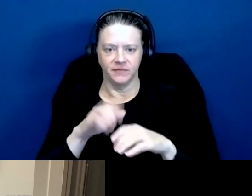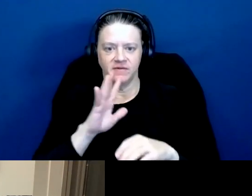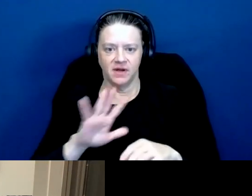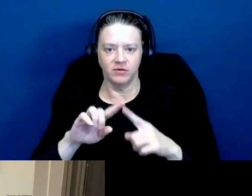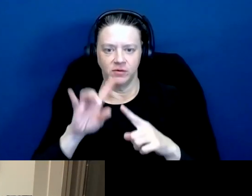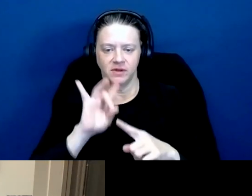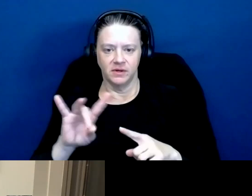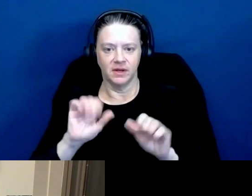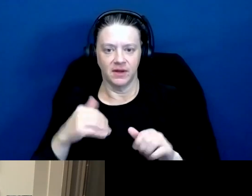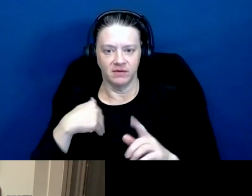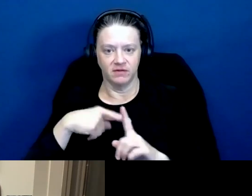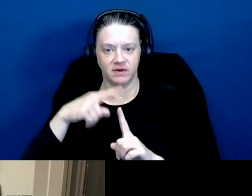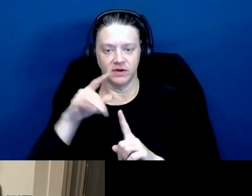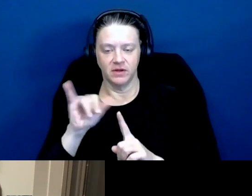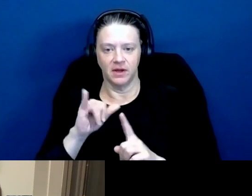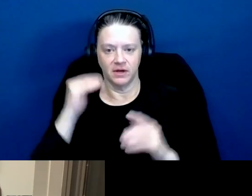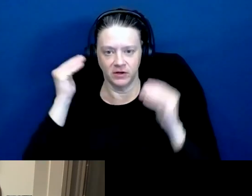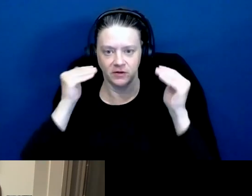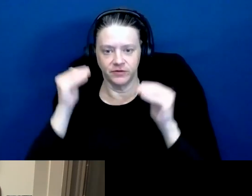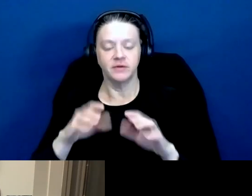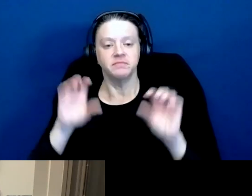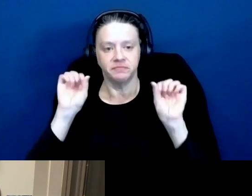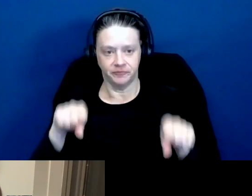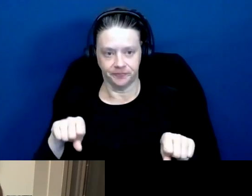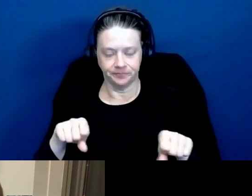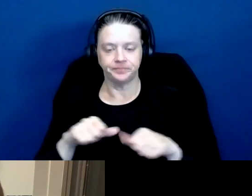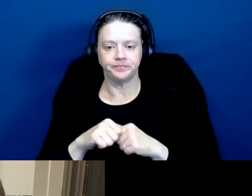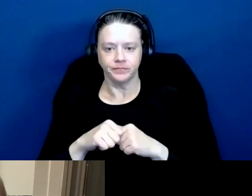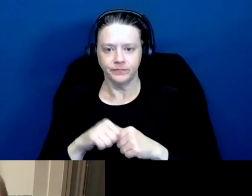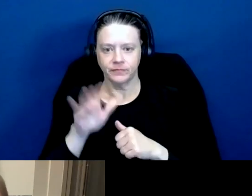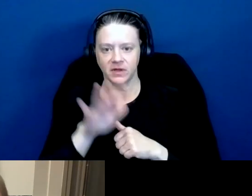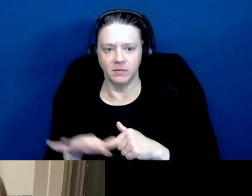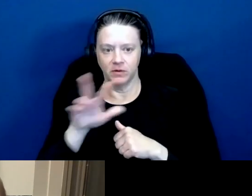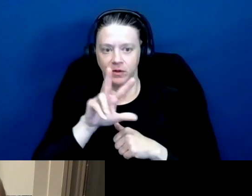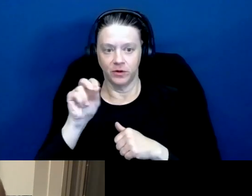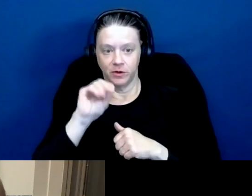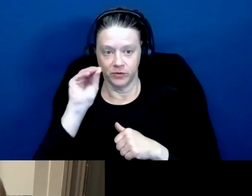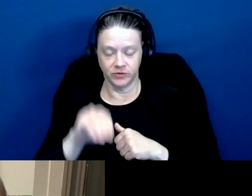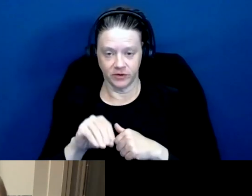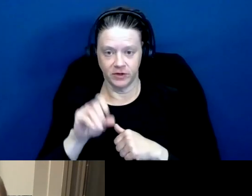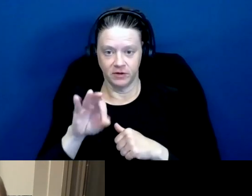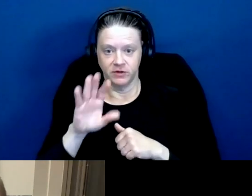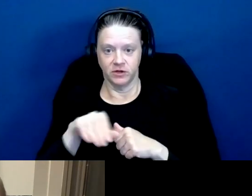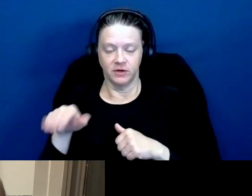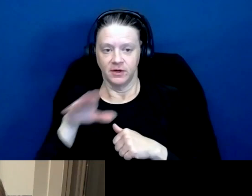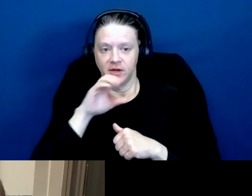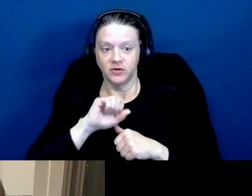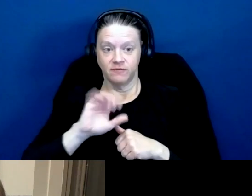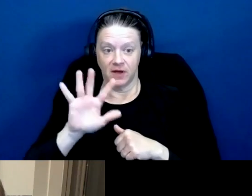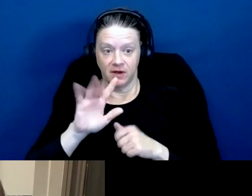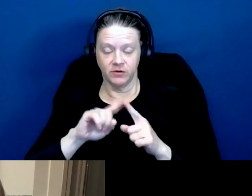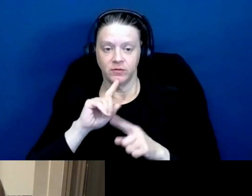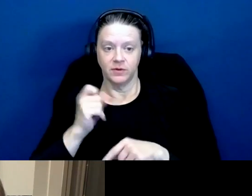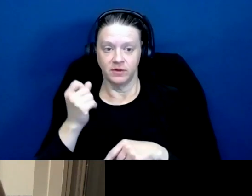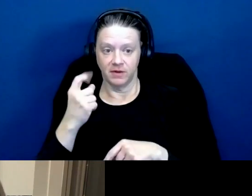fever like adults? Yes, they can. About 30% of children, 5 to 11 in the